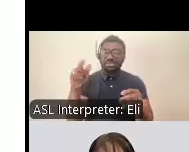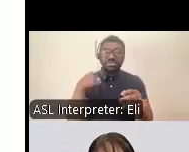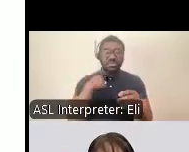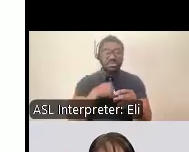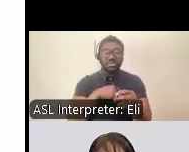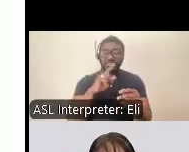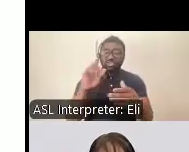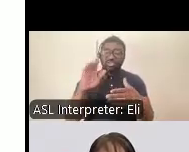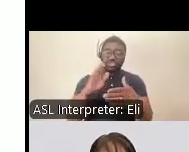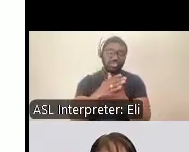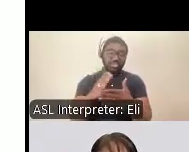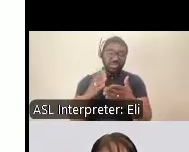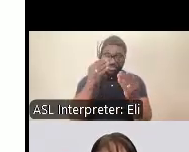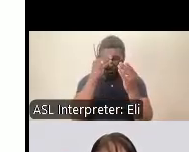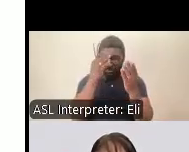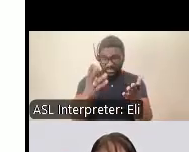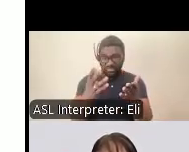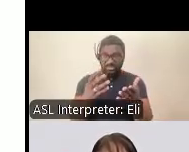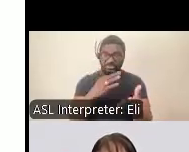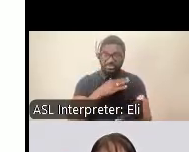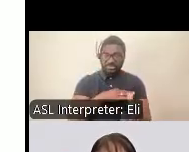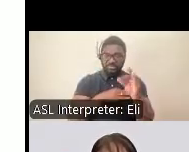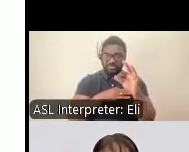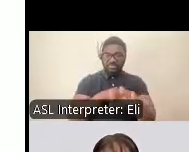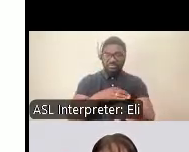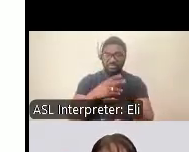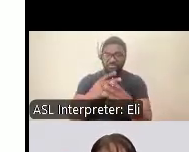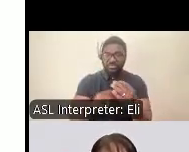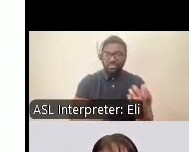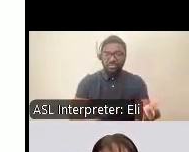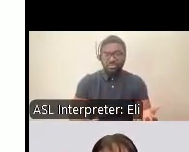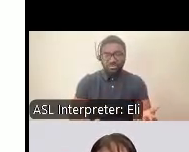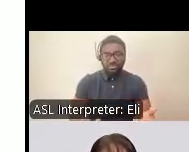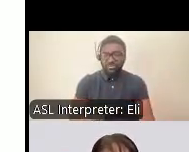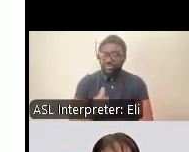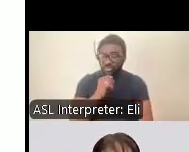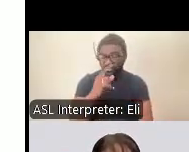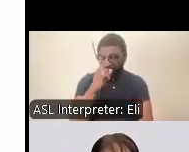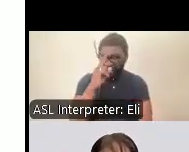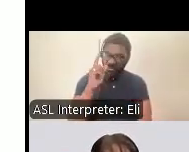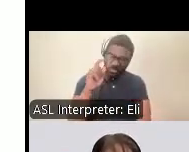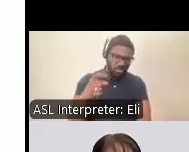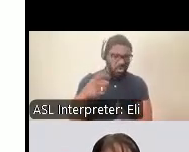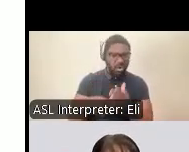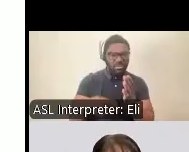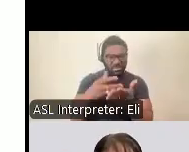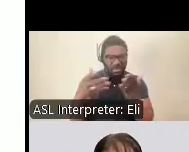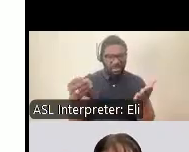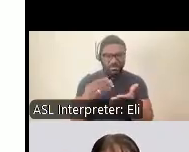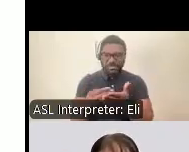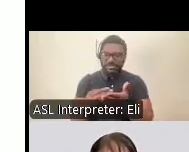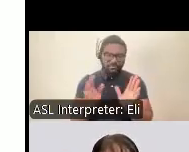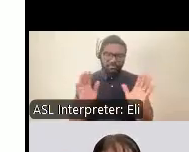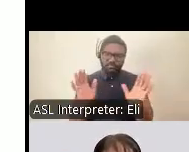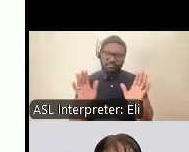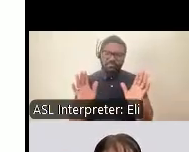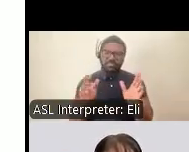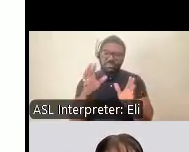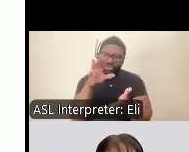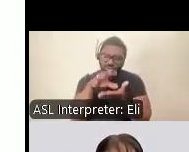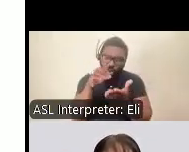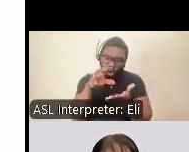both sides. So don't think that it's going to cost a lot of money to do this. It's really just learning more and asking